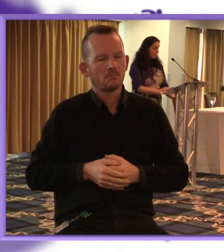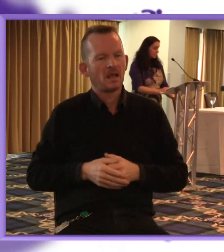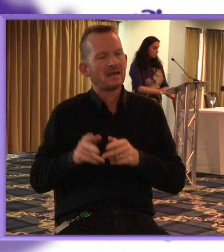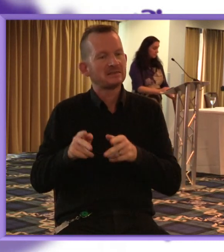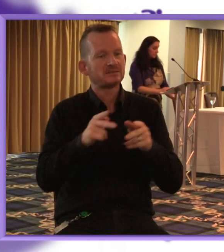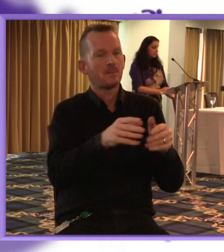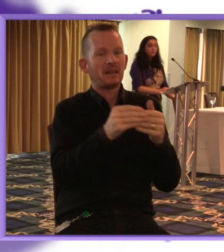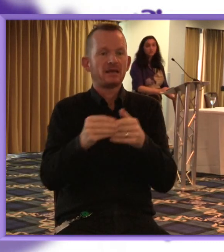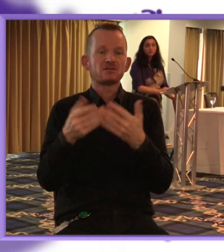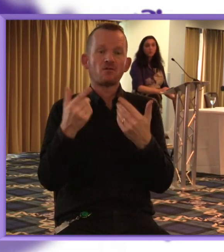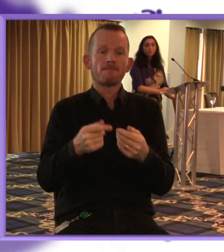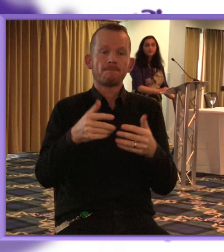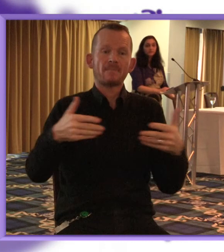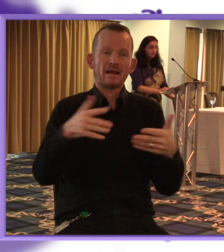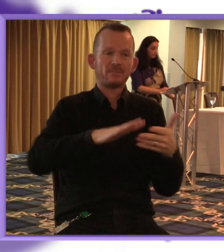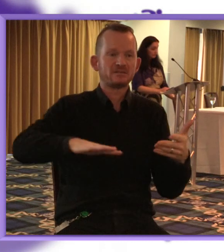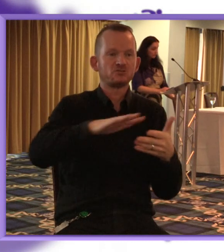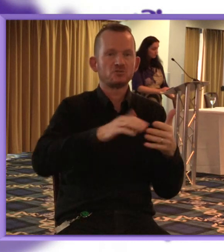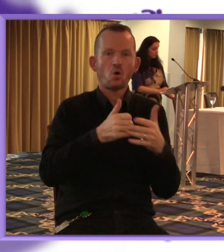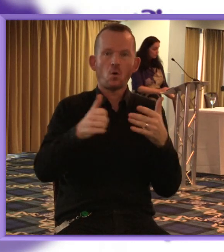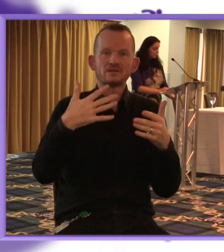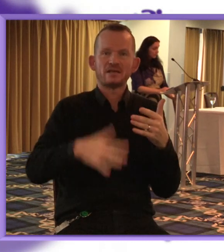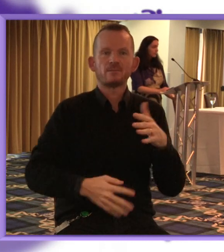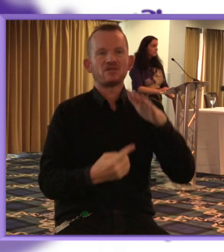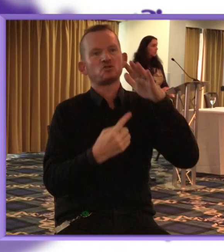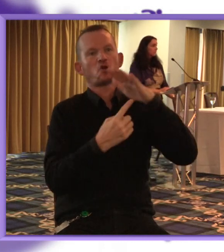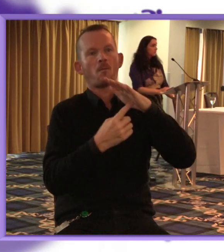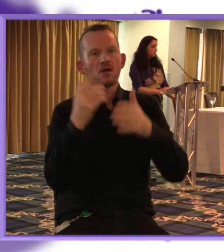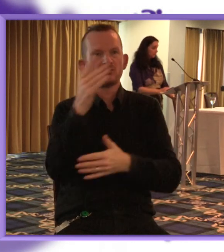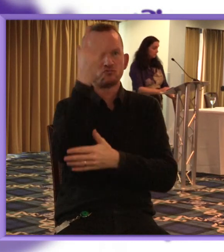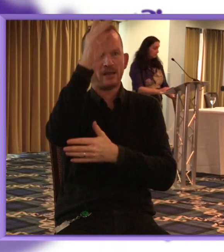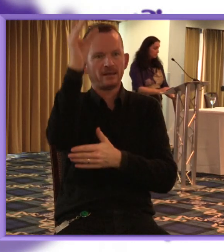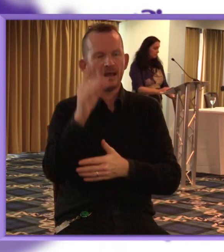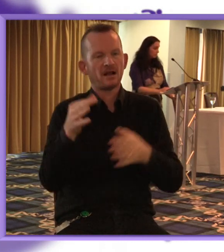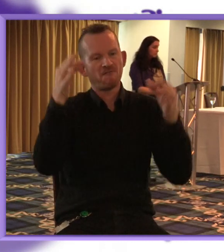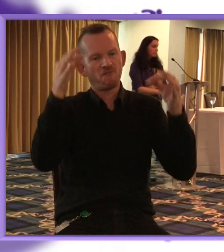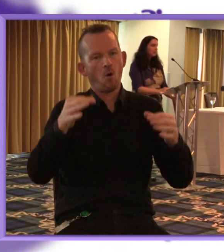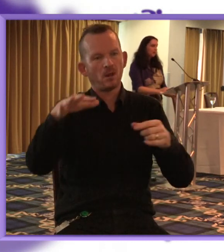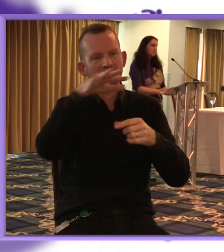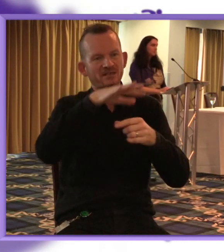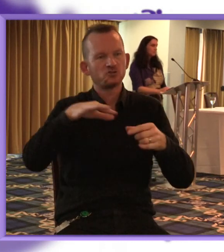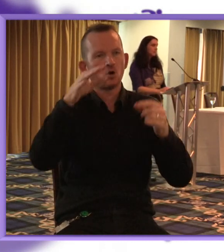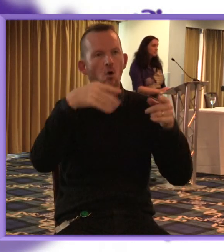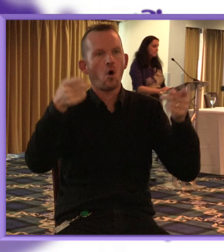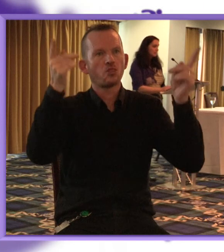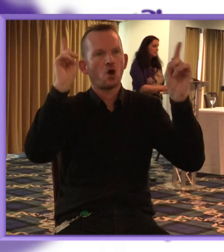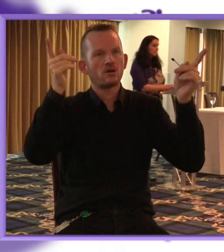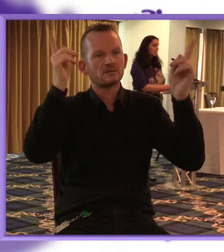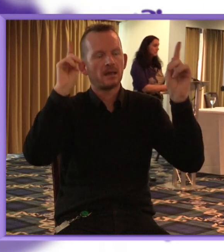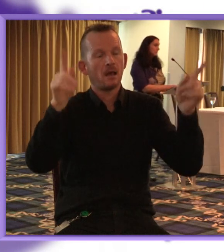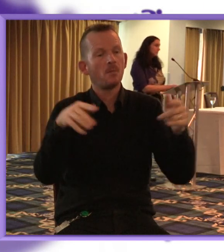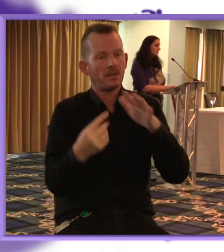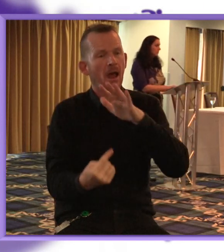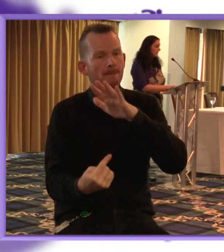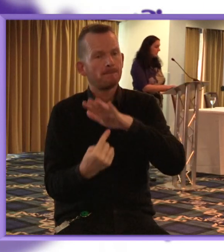from many positions and don't always need to be at the top of the tree in either formal position or formal authority, although they do matter,